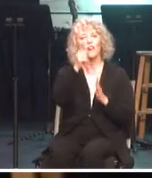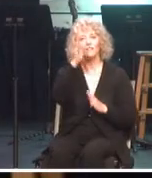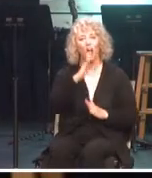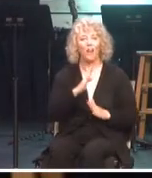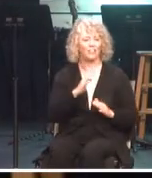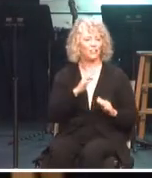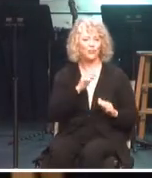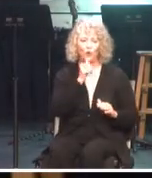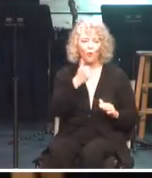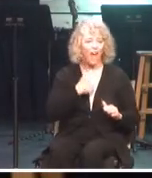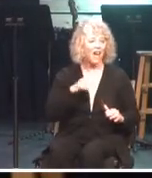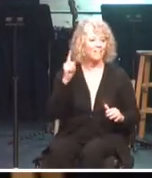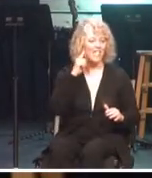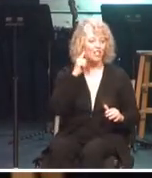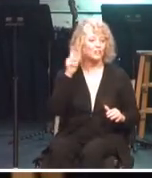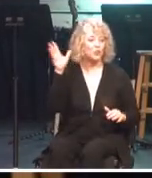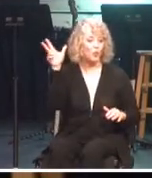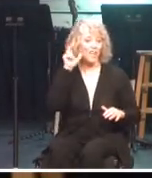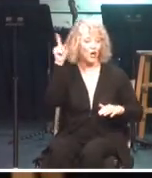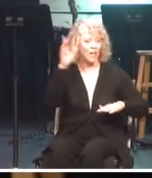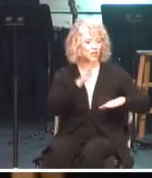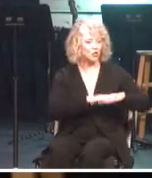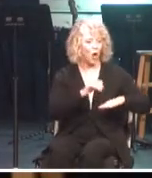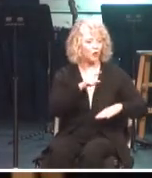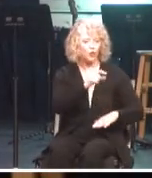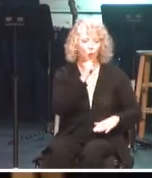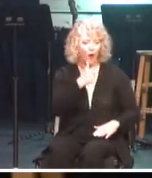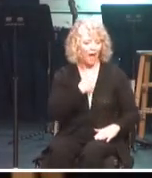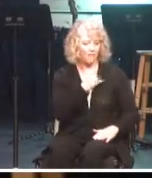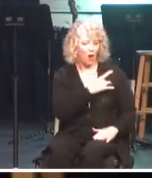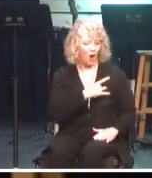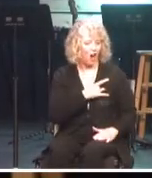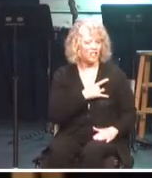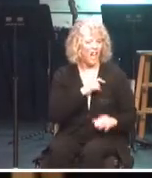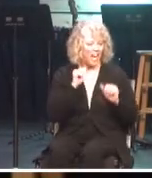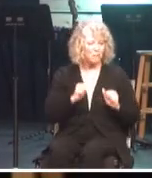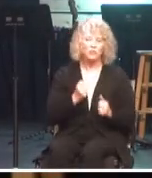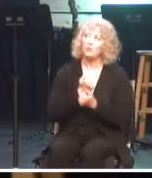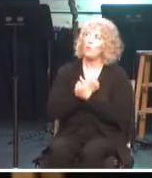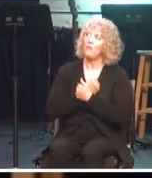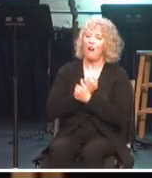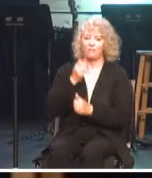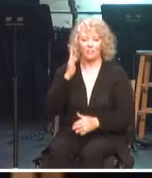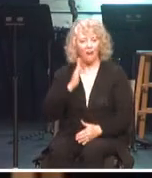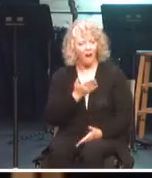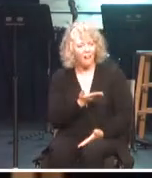God. No one has a heart to love God.